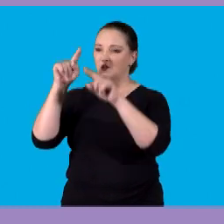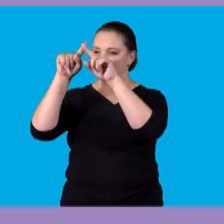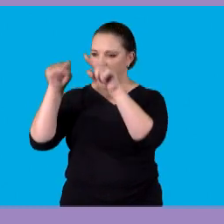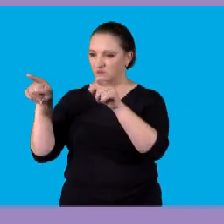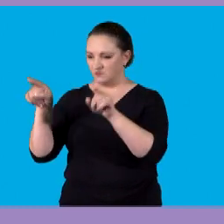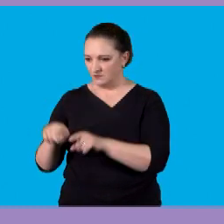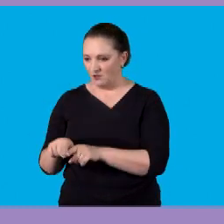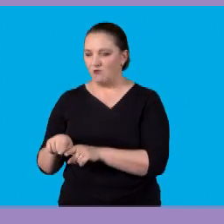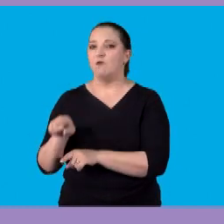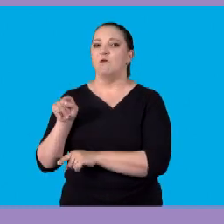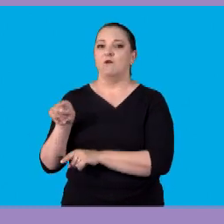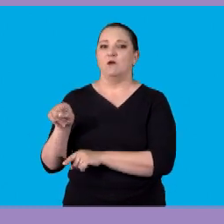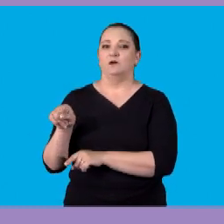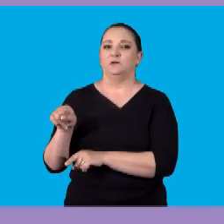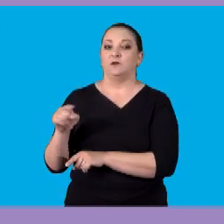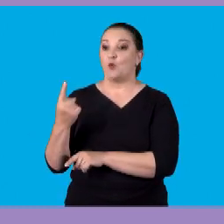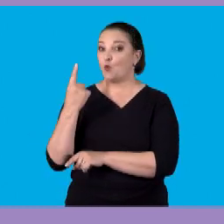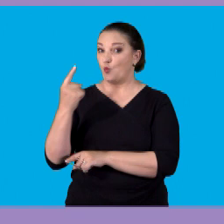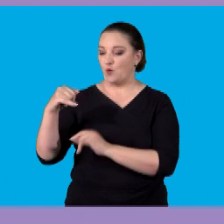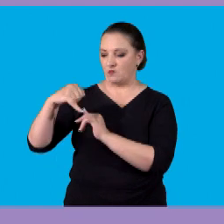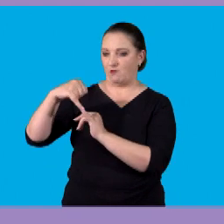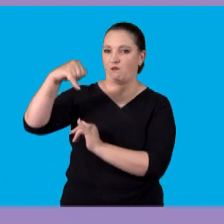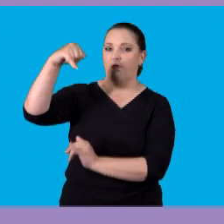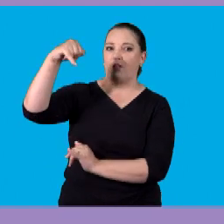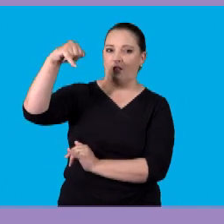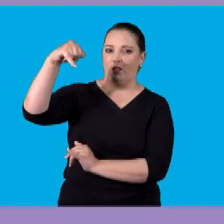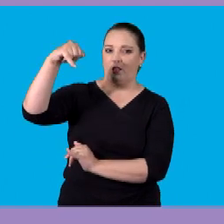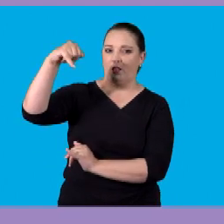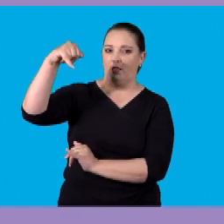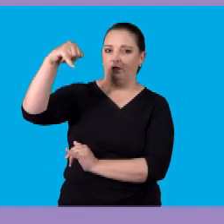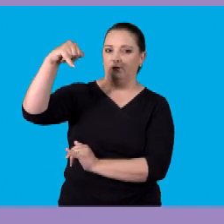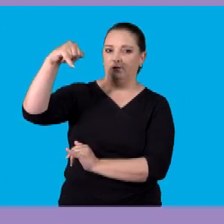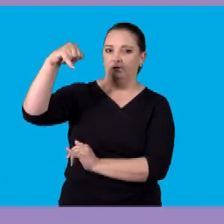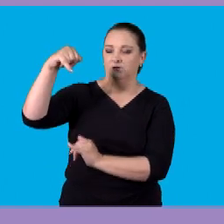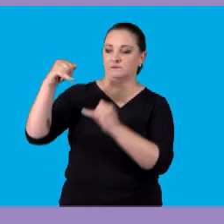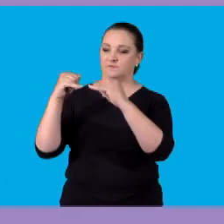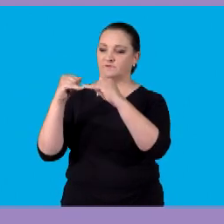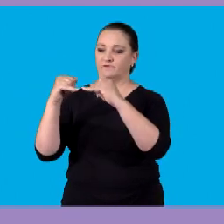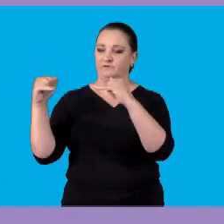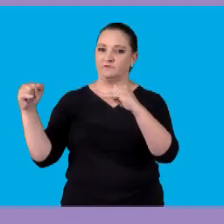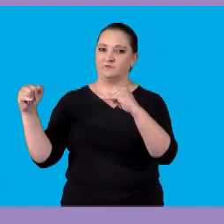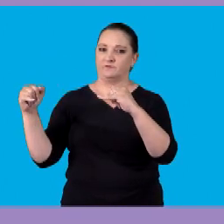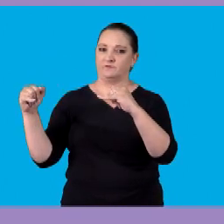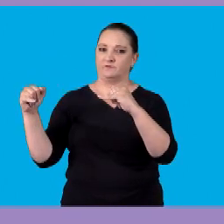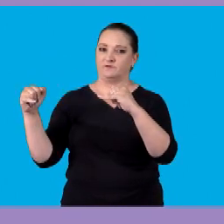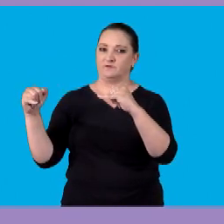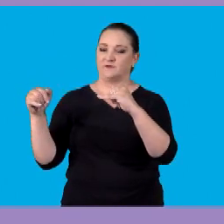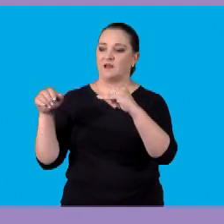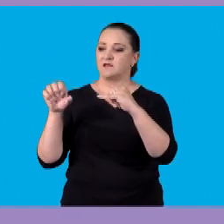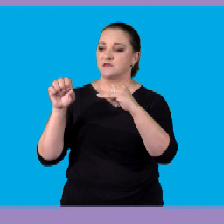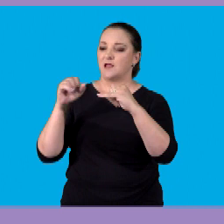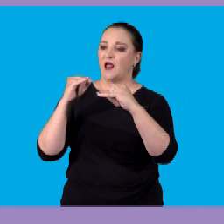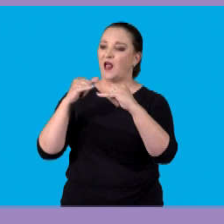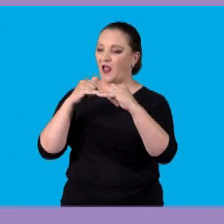kite like this, we know that the one diagonal that acts as the line of symmetry